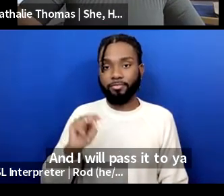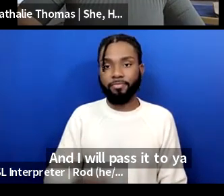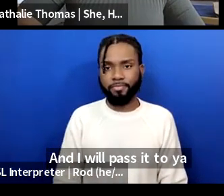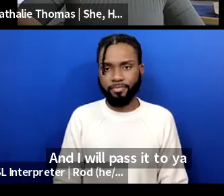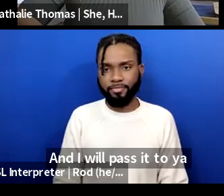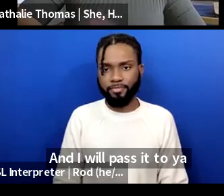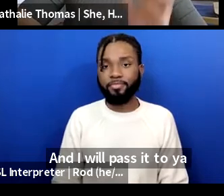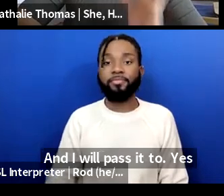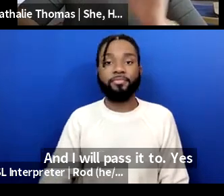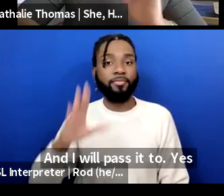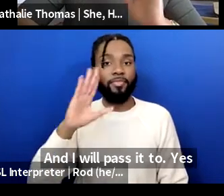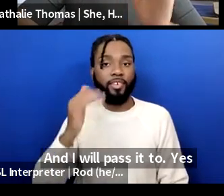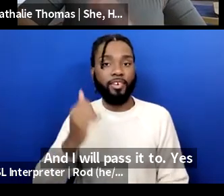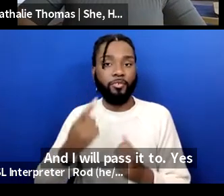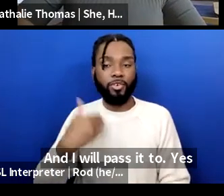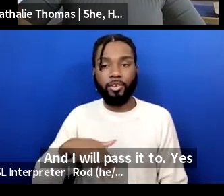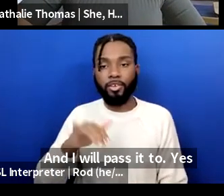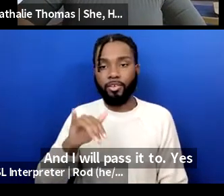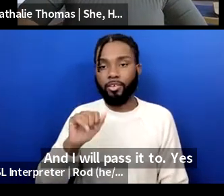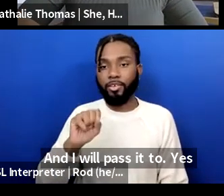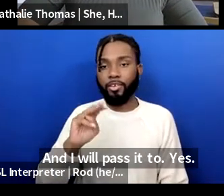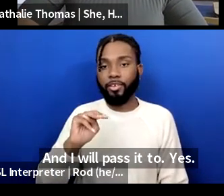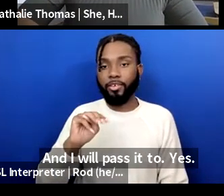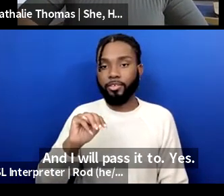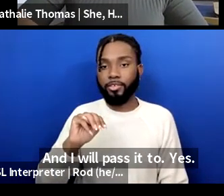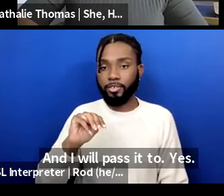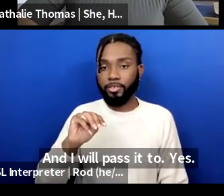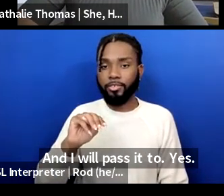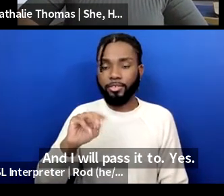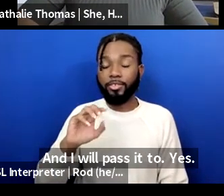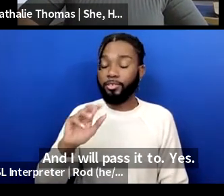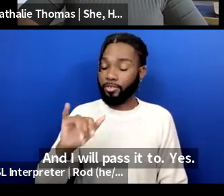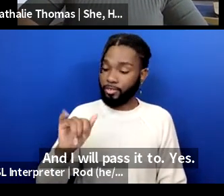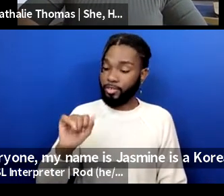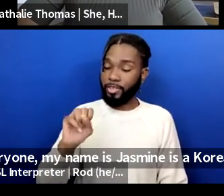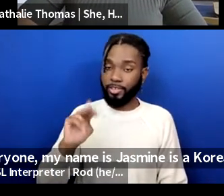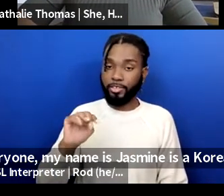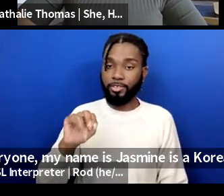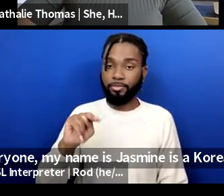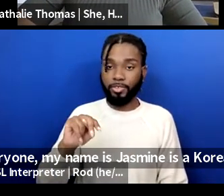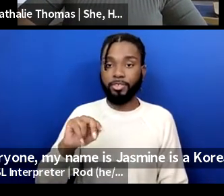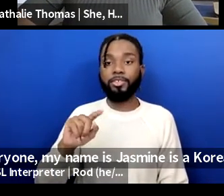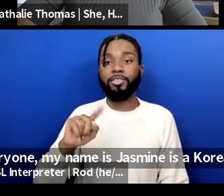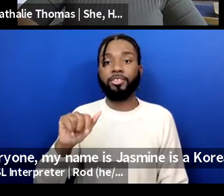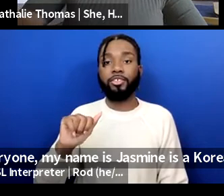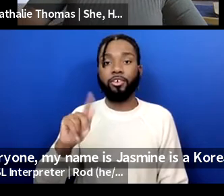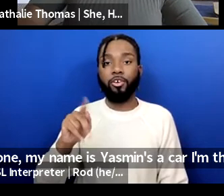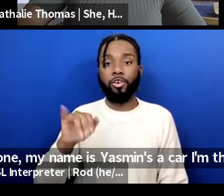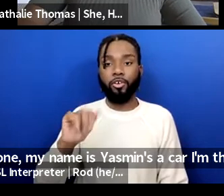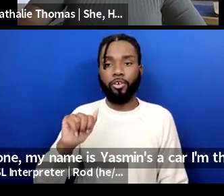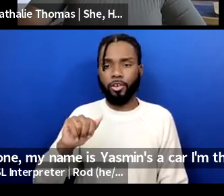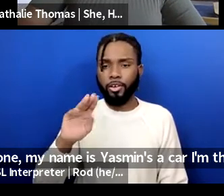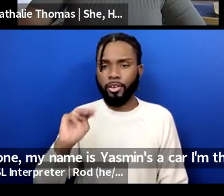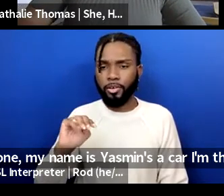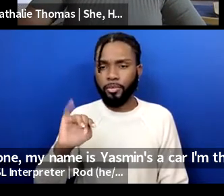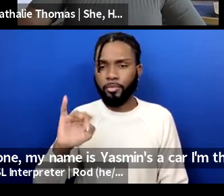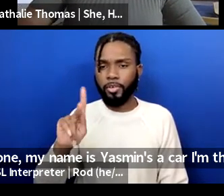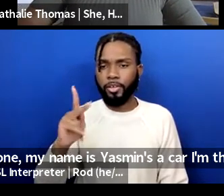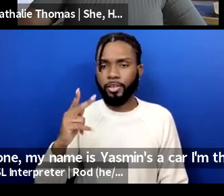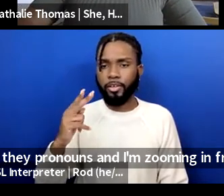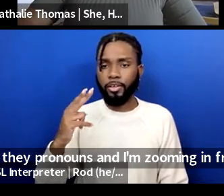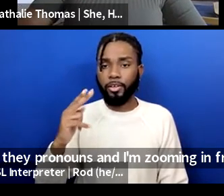Hi everyone, my name is Yasmin Zakaria Mikael. I use she, they pronouns, and I'm zooming in from Austin,